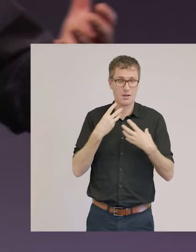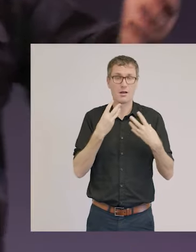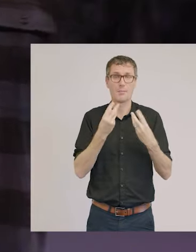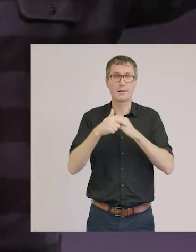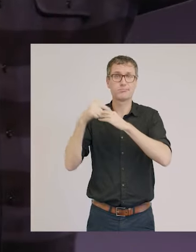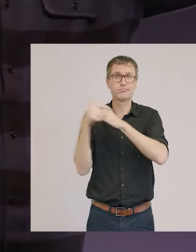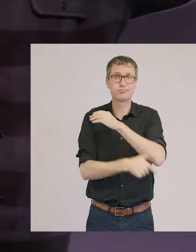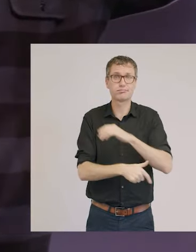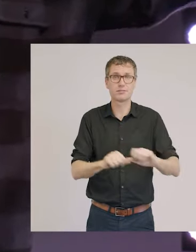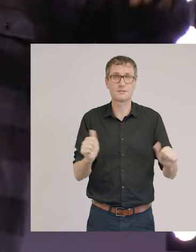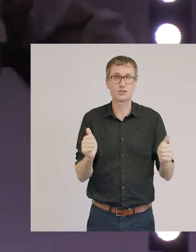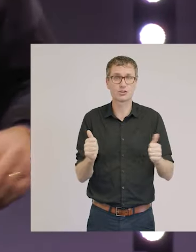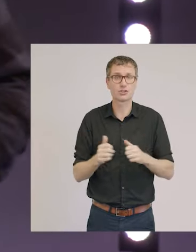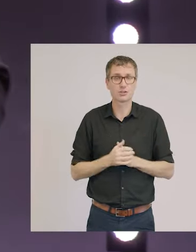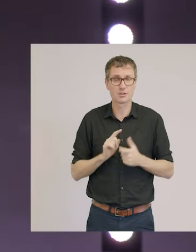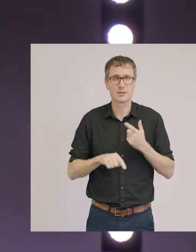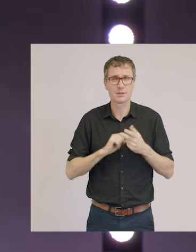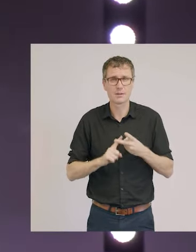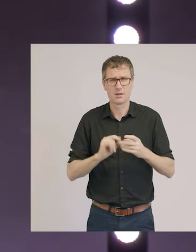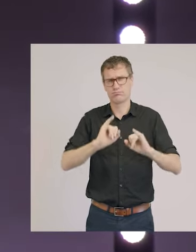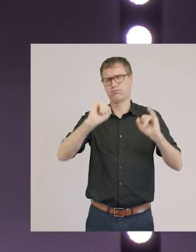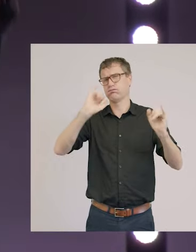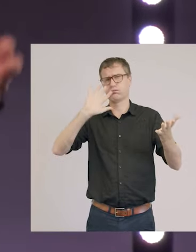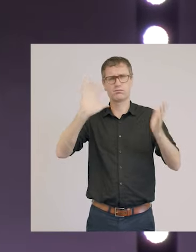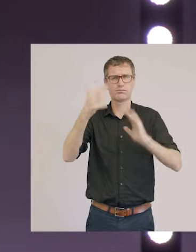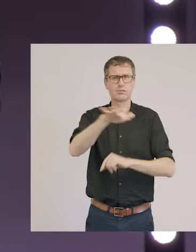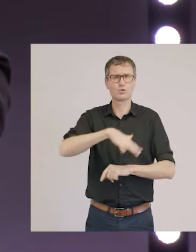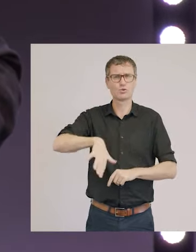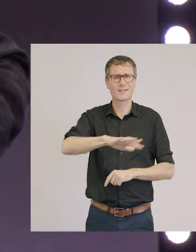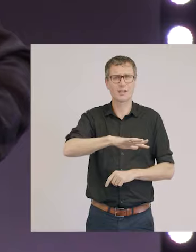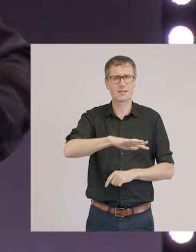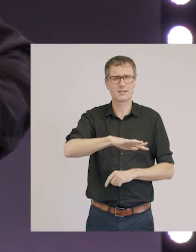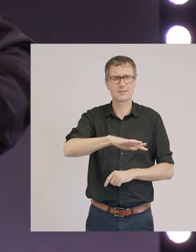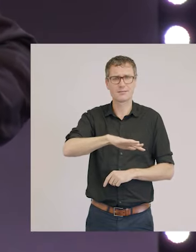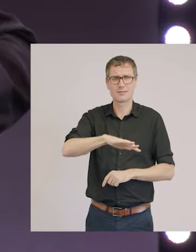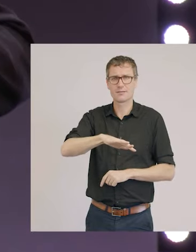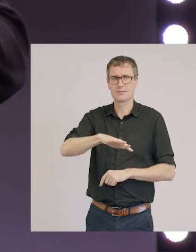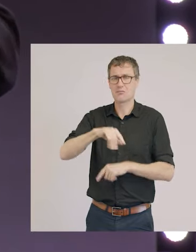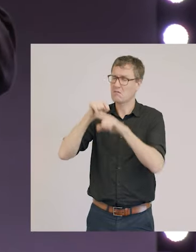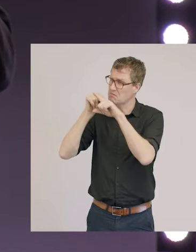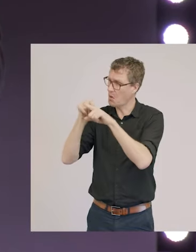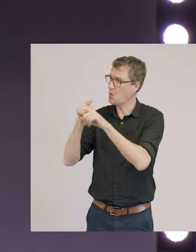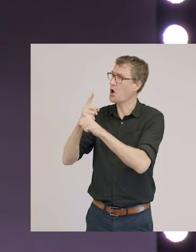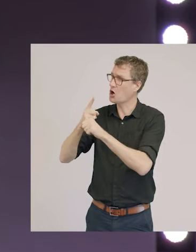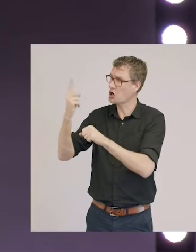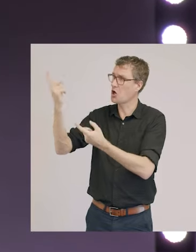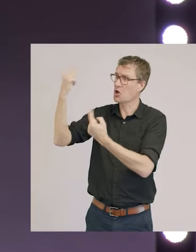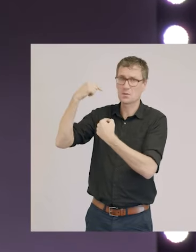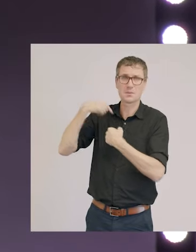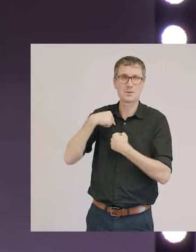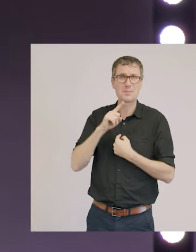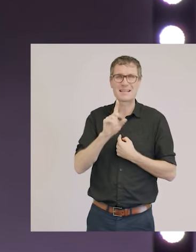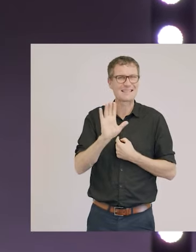business decisions because God told them, and they've lost everything, or they've just got themselves into a terrible